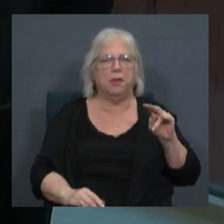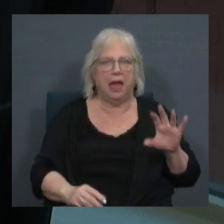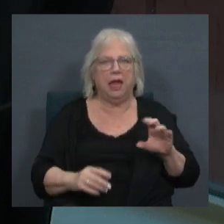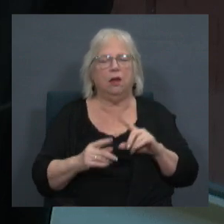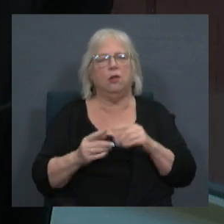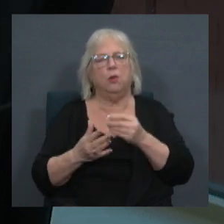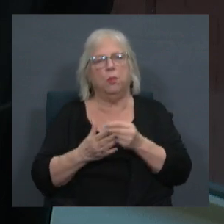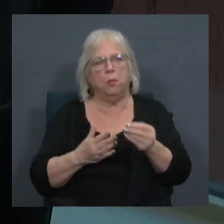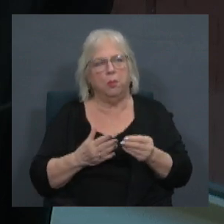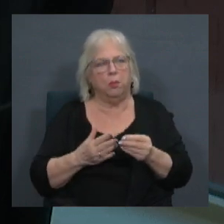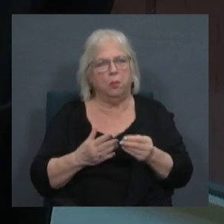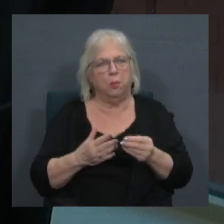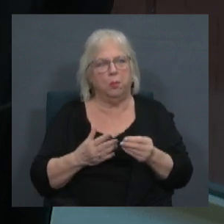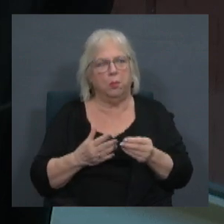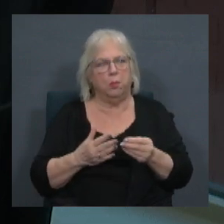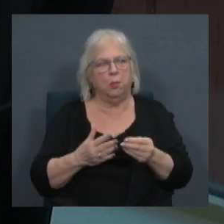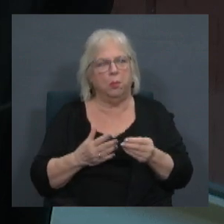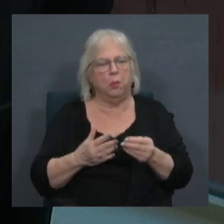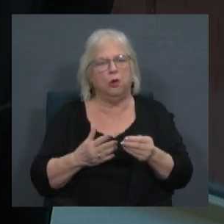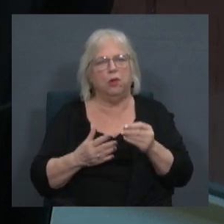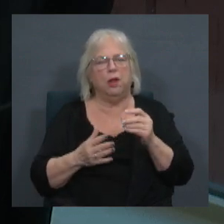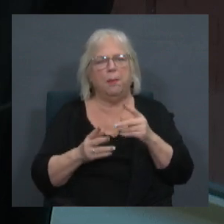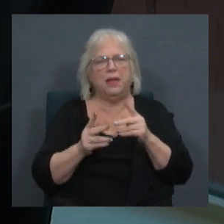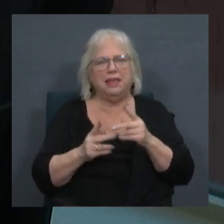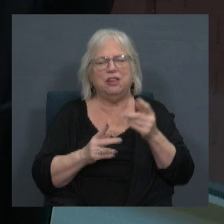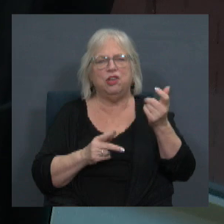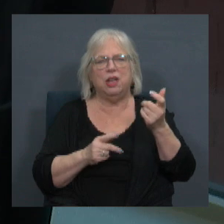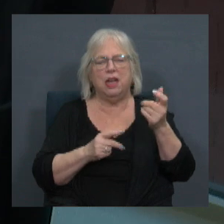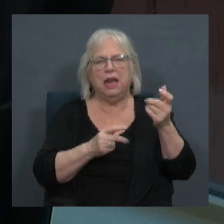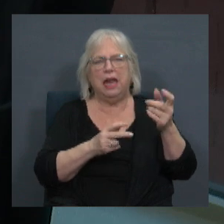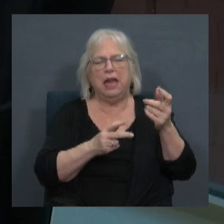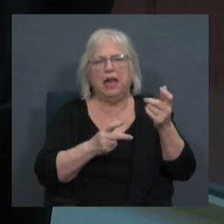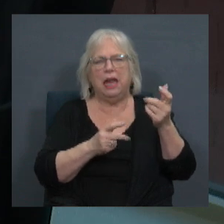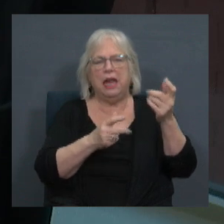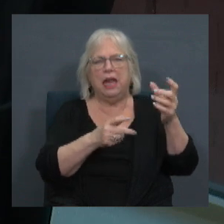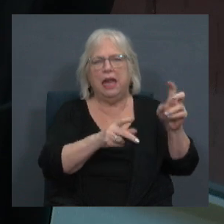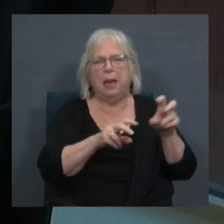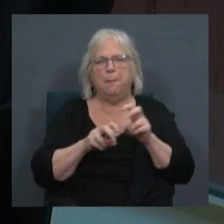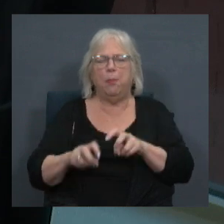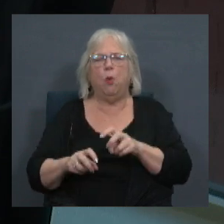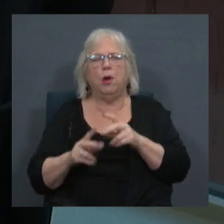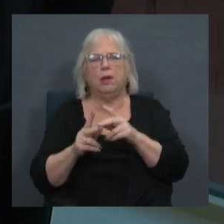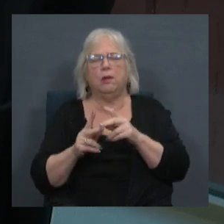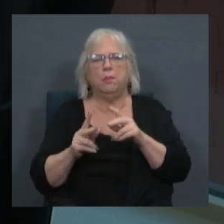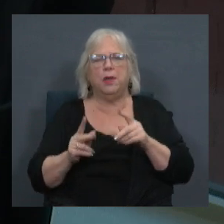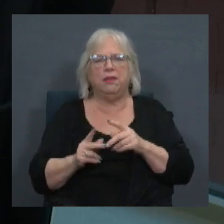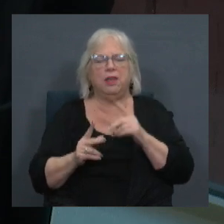the position import subscription with options to renew in an amount not to exceed